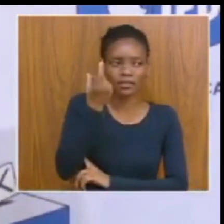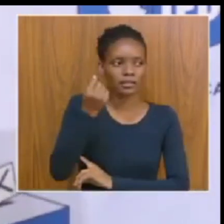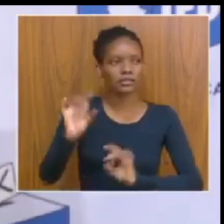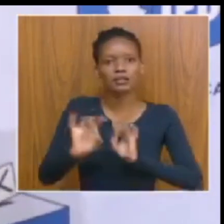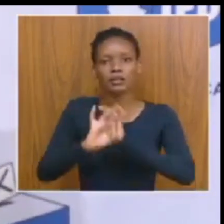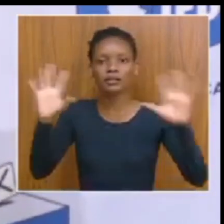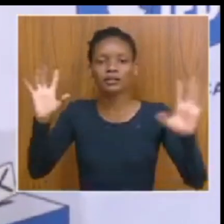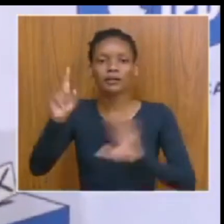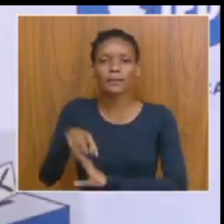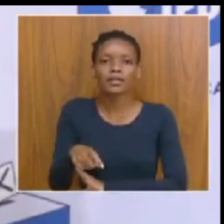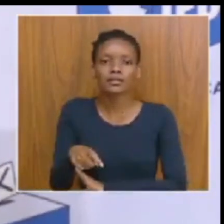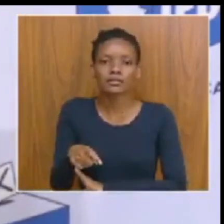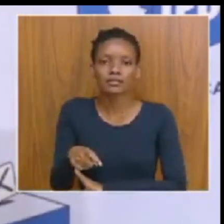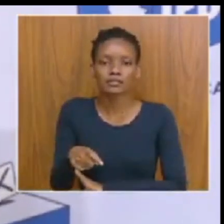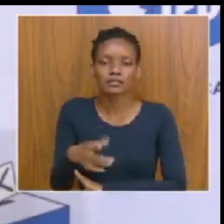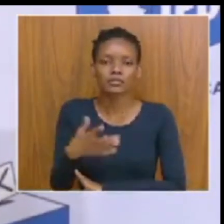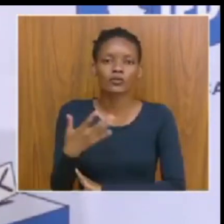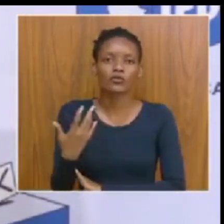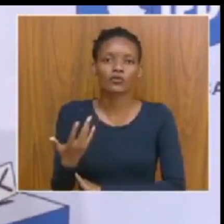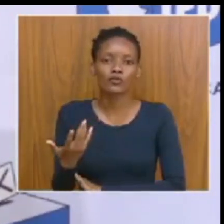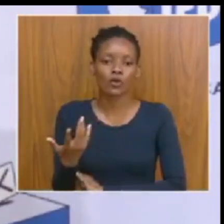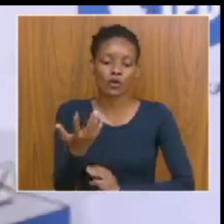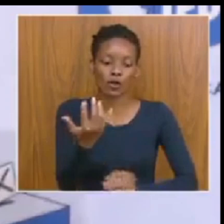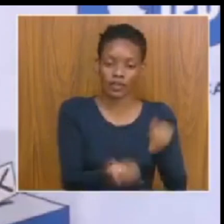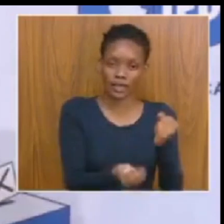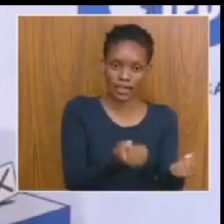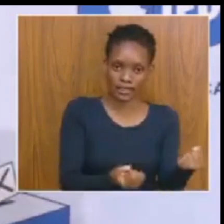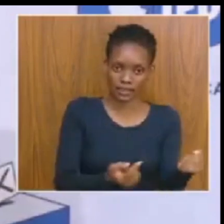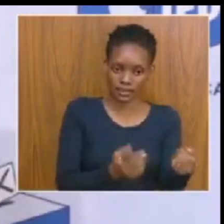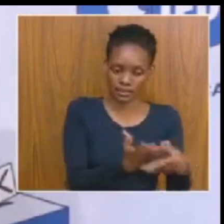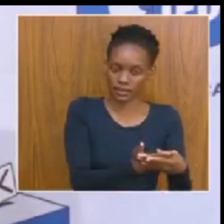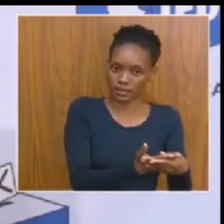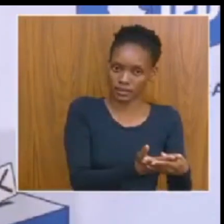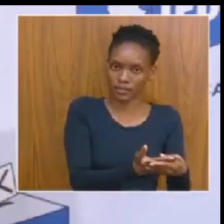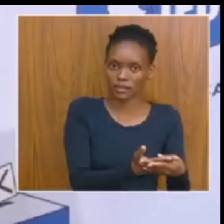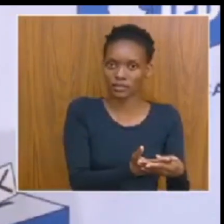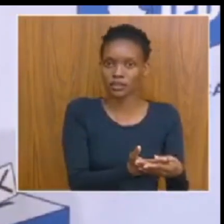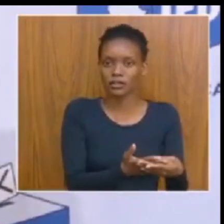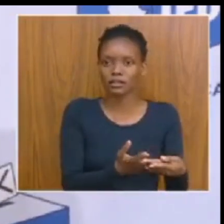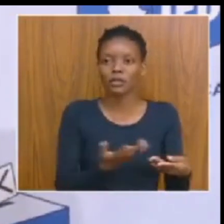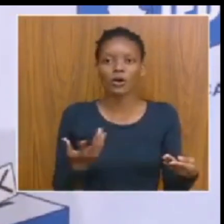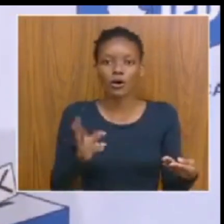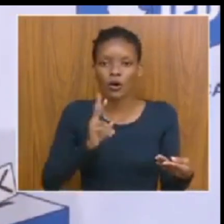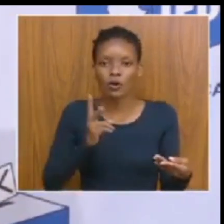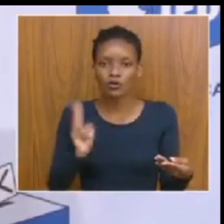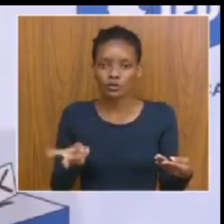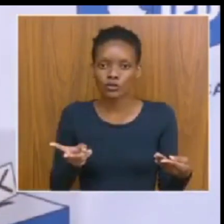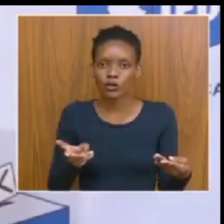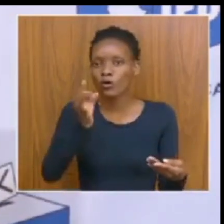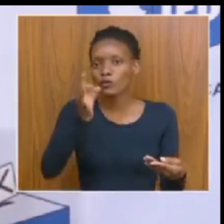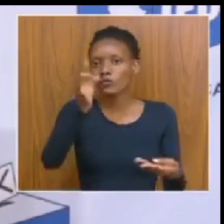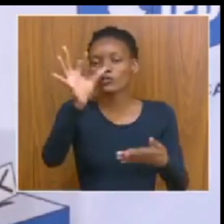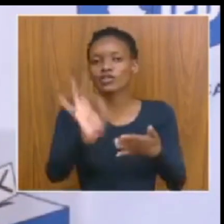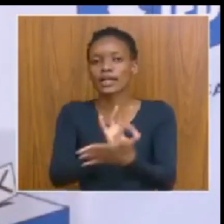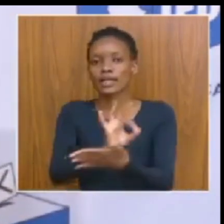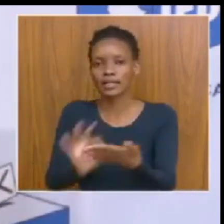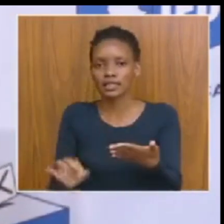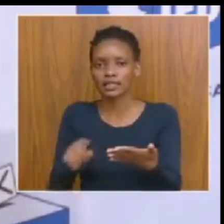in respect of the immediate case, but also in respect of future